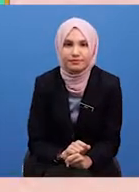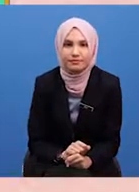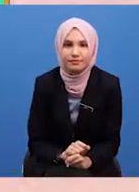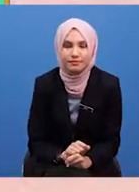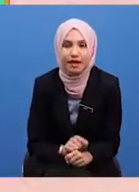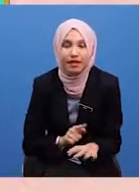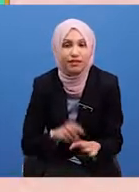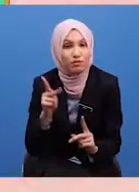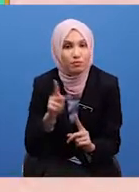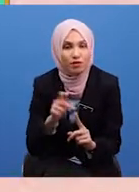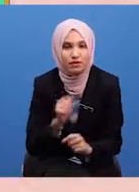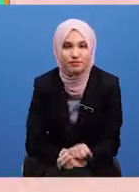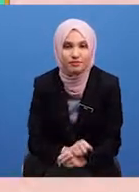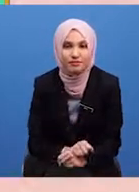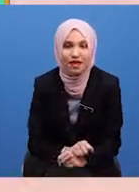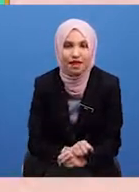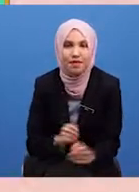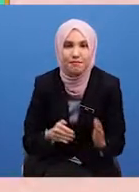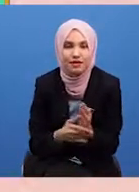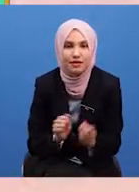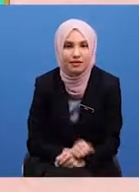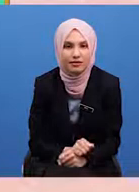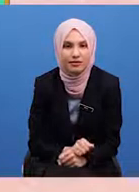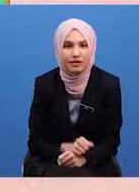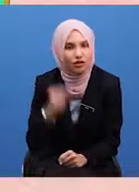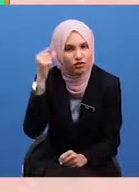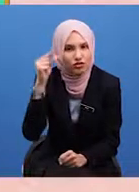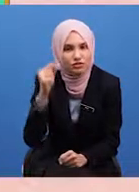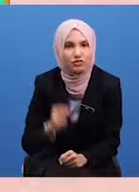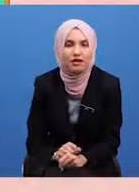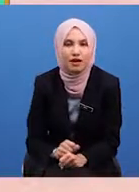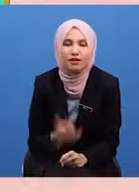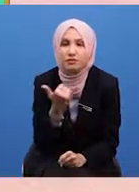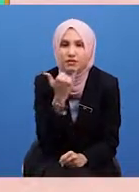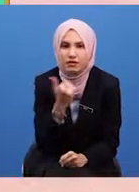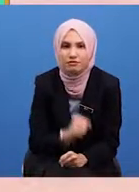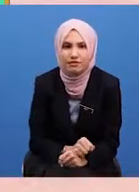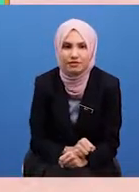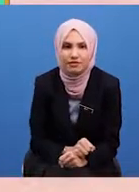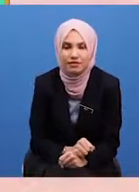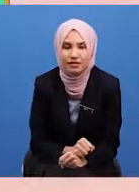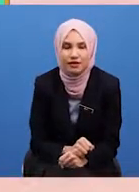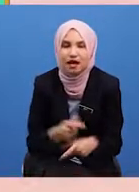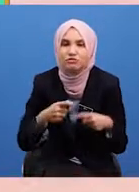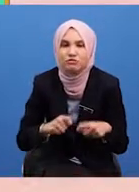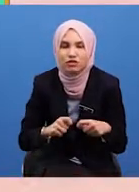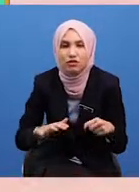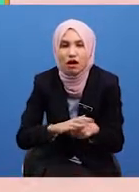At this point, Lin really thinks that Job is guilty and tries to cover his